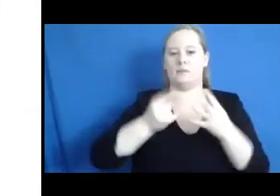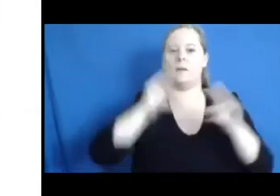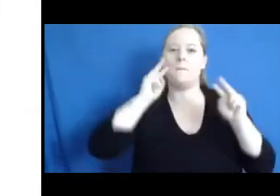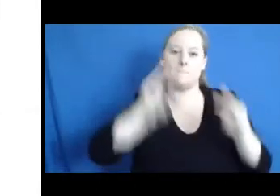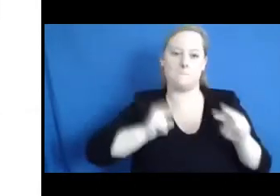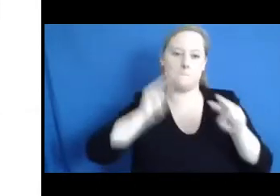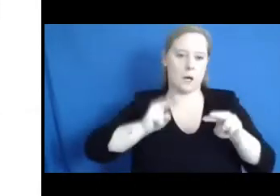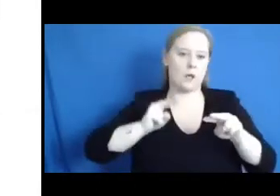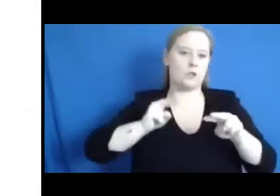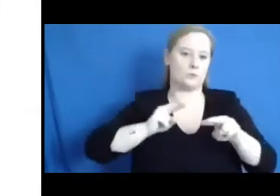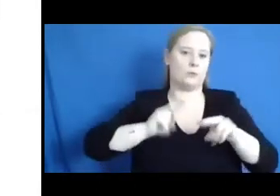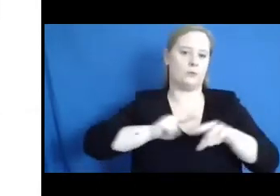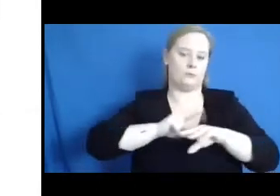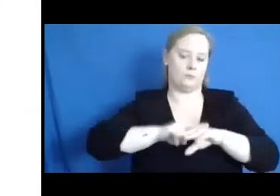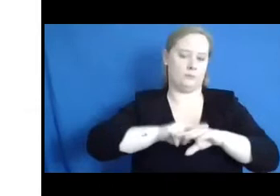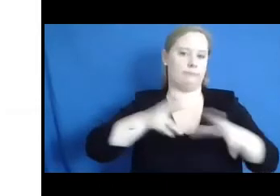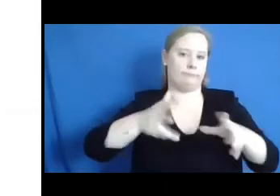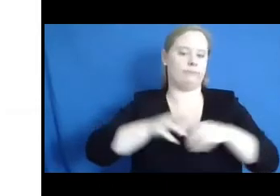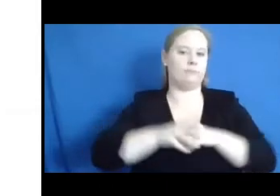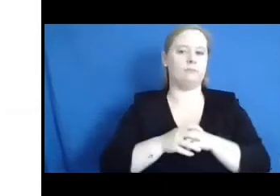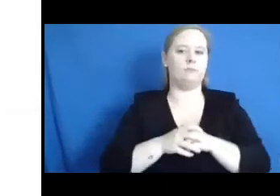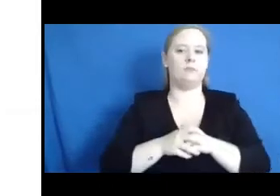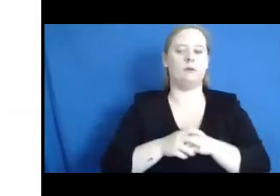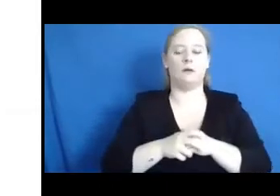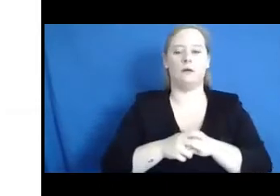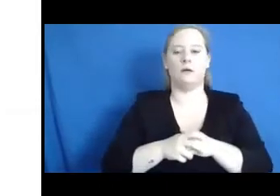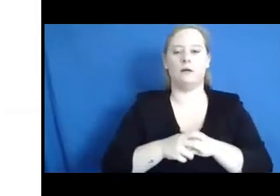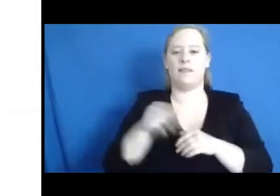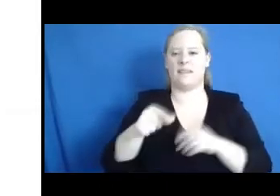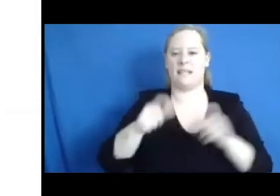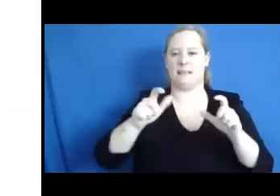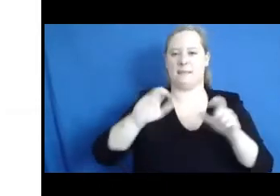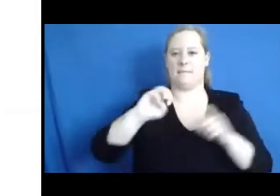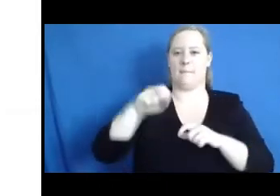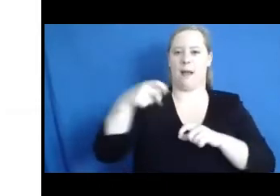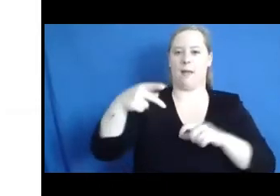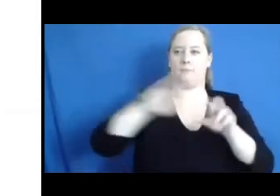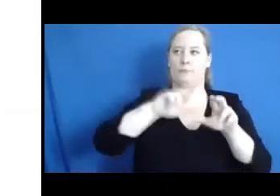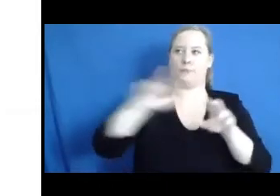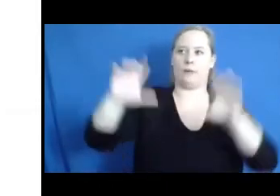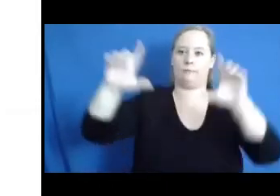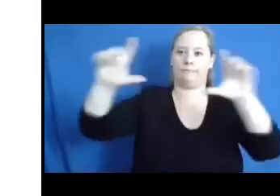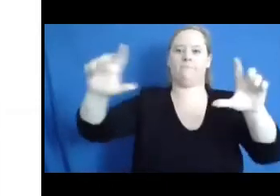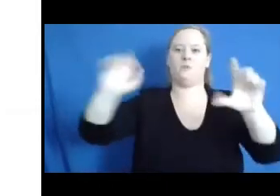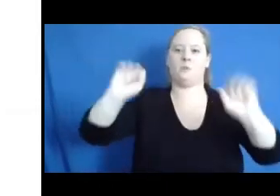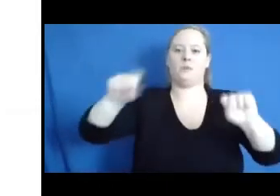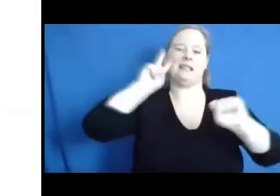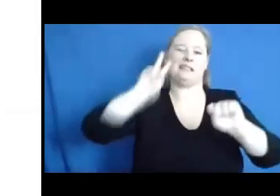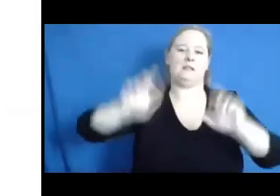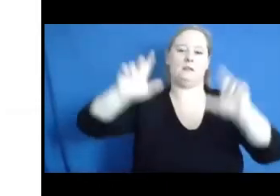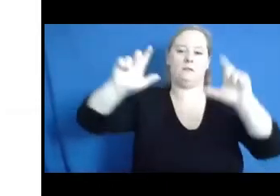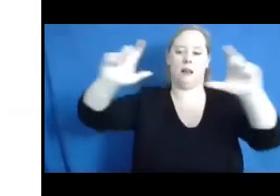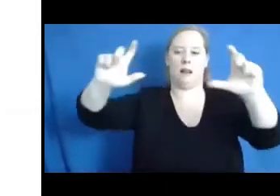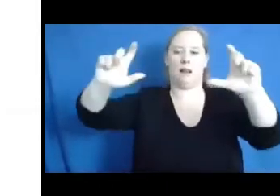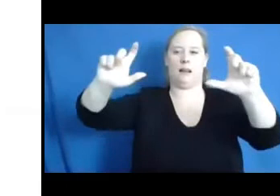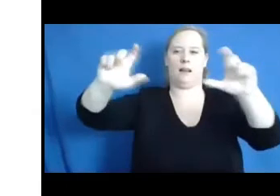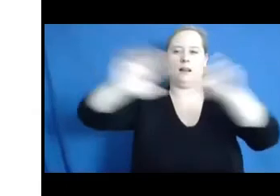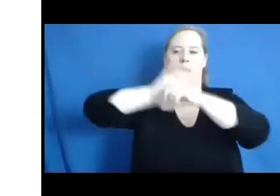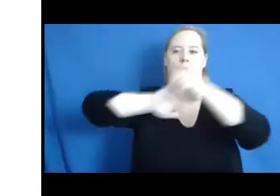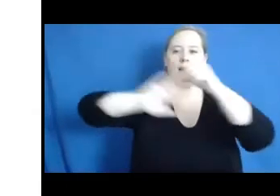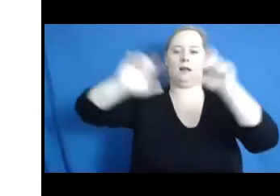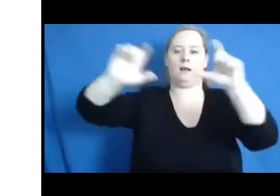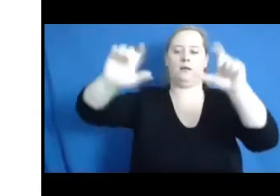attenuation. So on this map on the right, you can see again the footprint of the landfill itself, and you can also